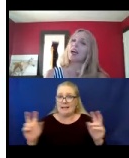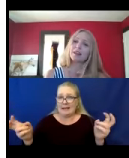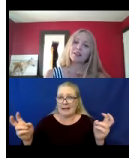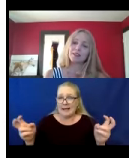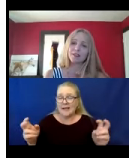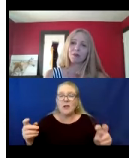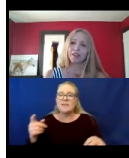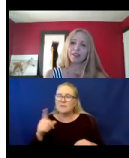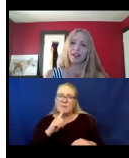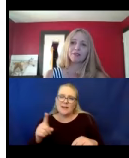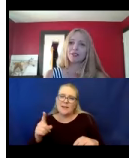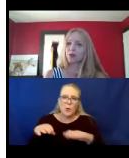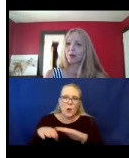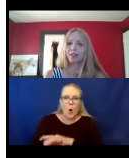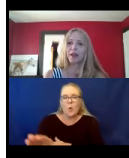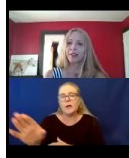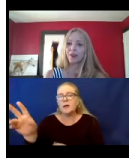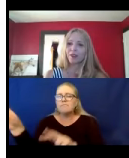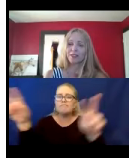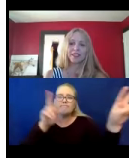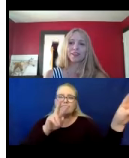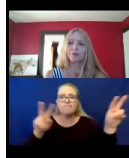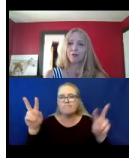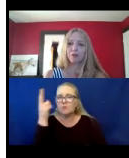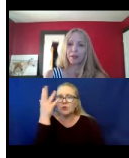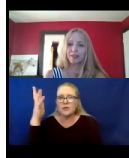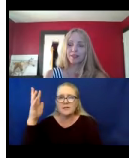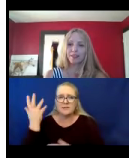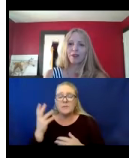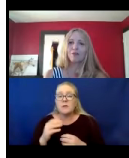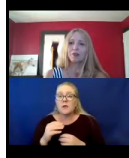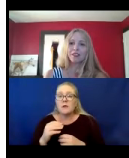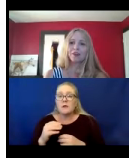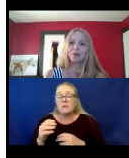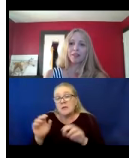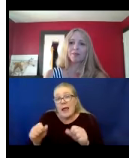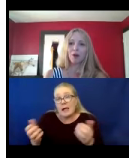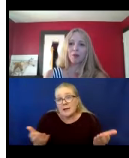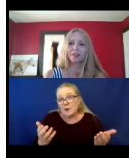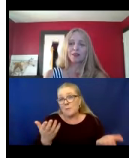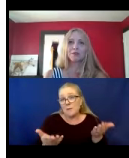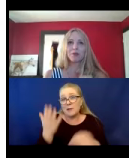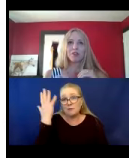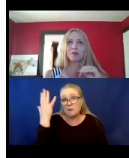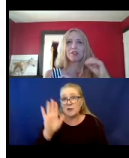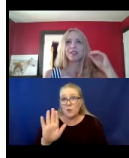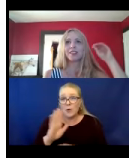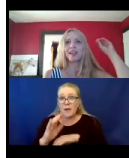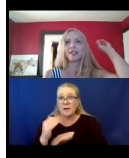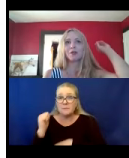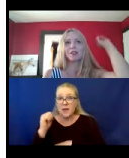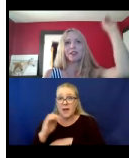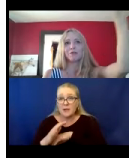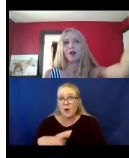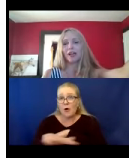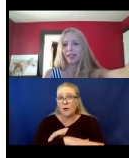have any access to somewhere like that, even a tree in your backyard, and sitting there for a few minutes. Focusing on the present moment. Sometimes with depression and